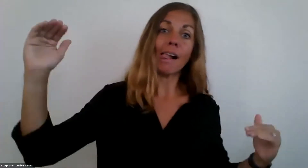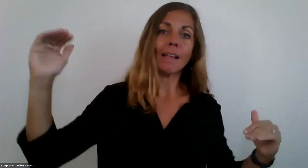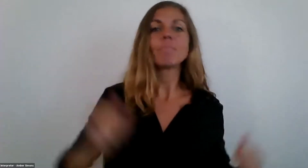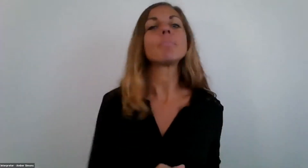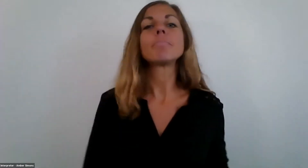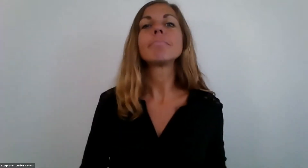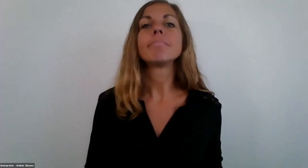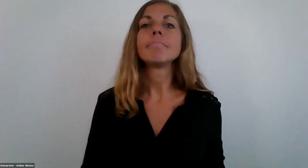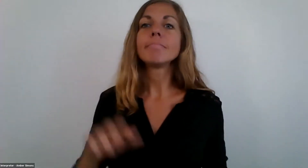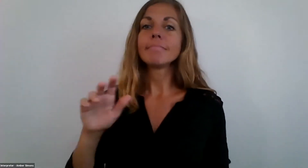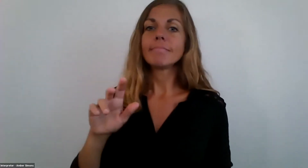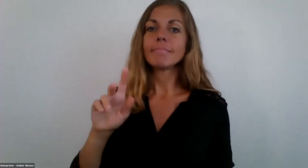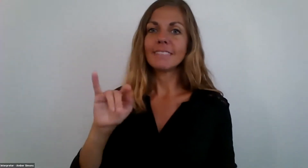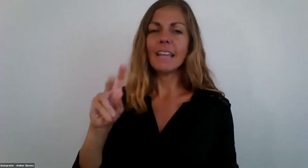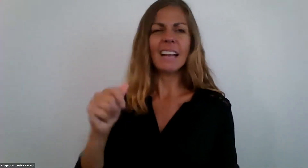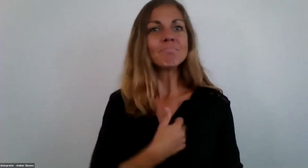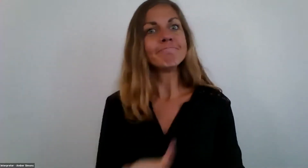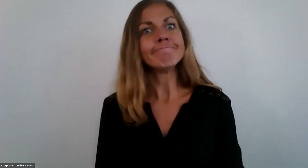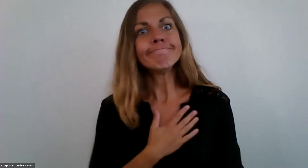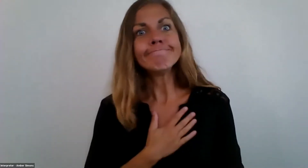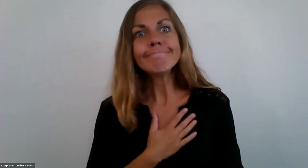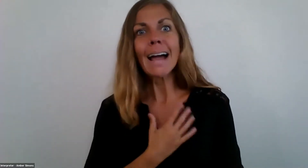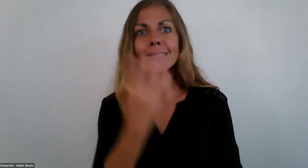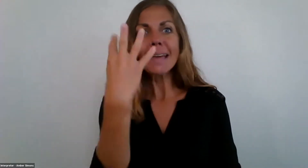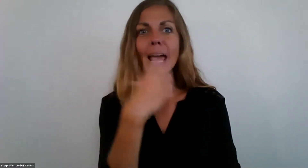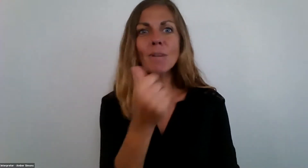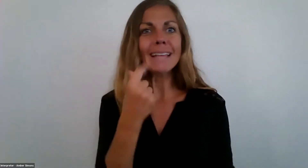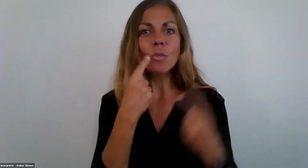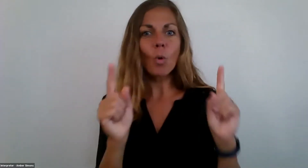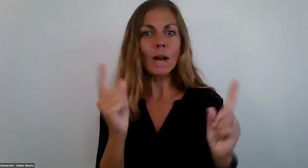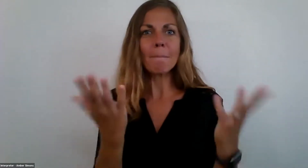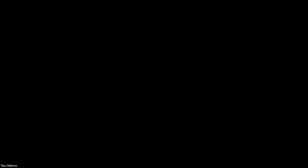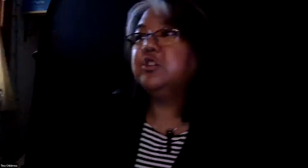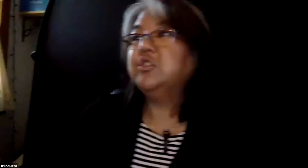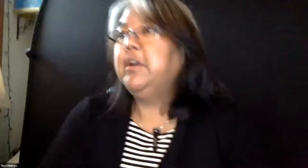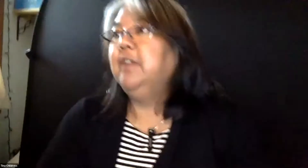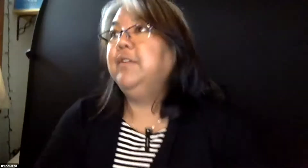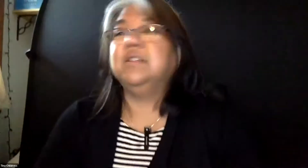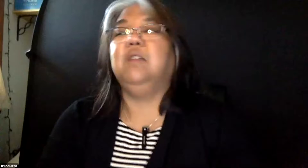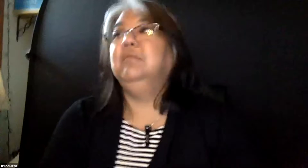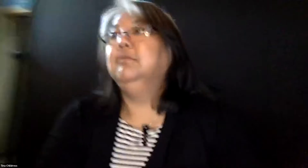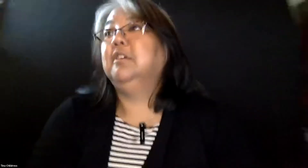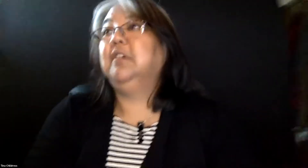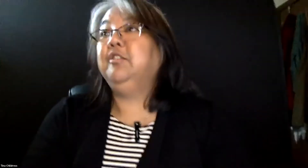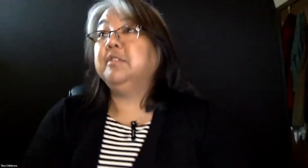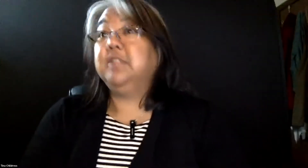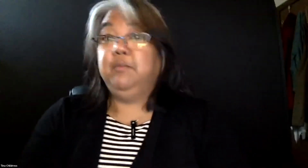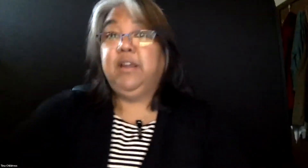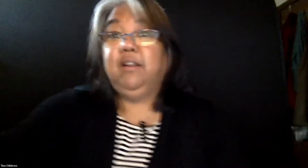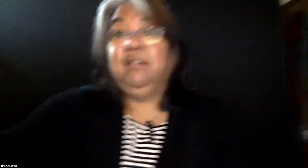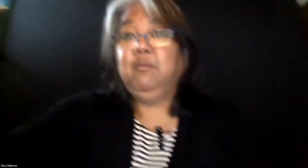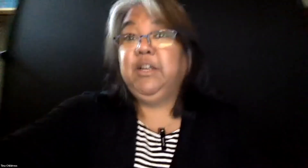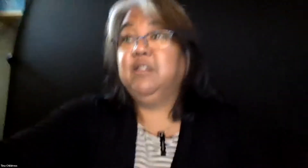So this is Tina. My camera is not working. I may switch here. I'm going to see if I can switch to my FaceTime. All right, and you can